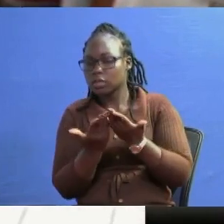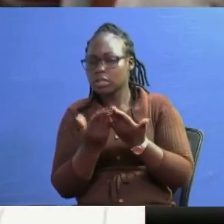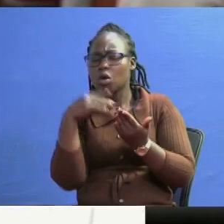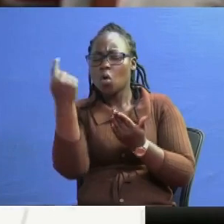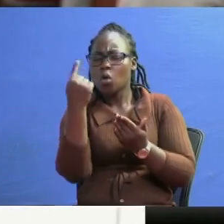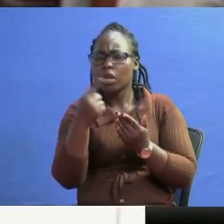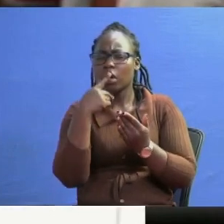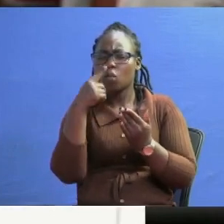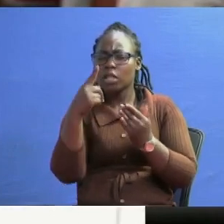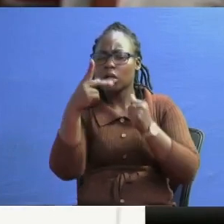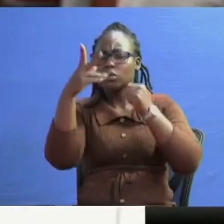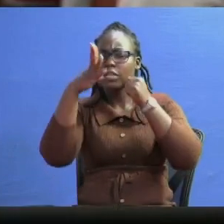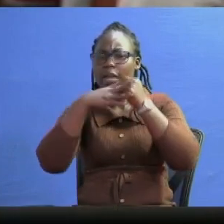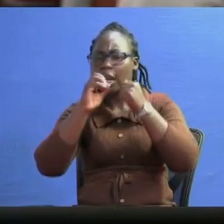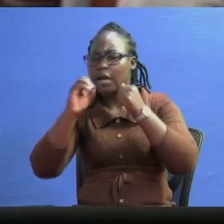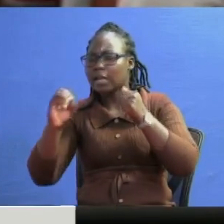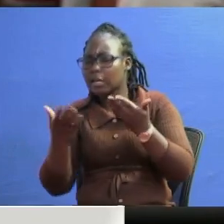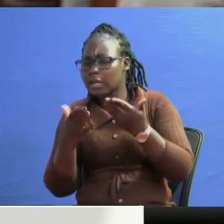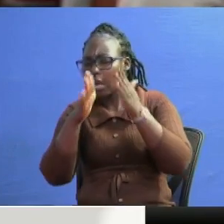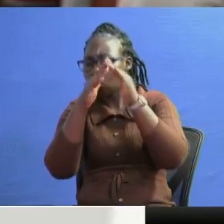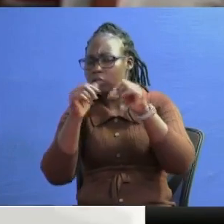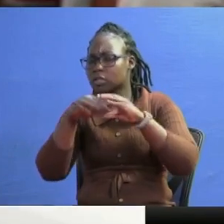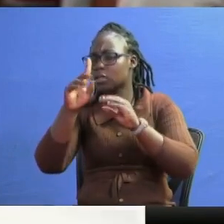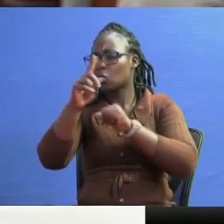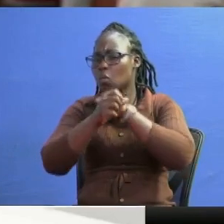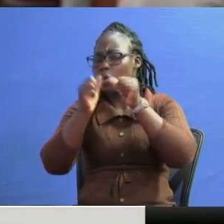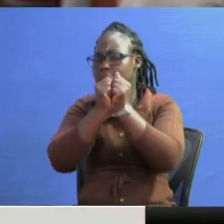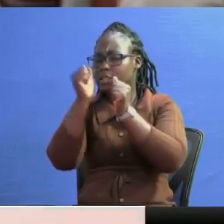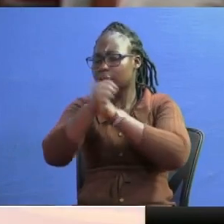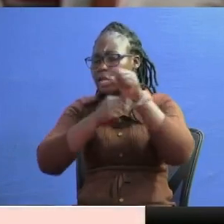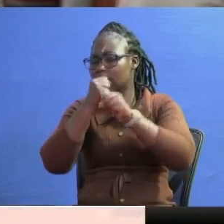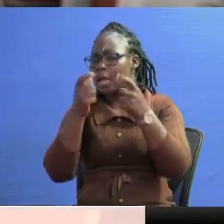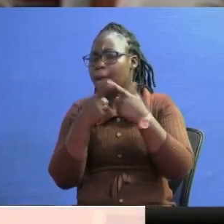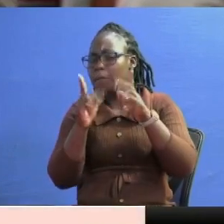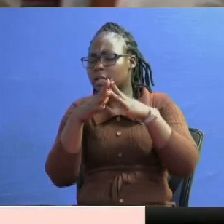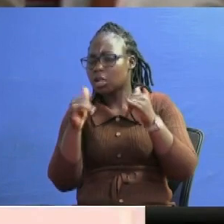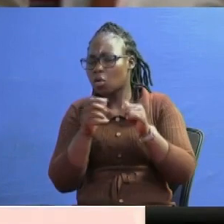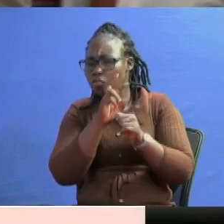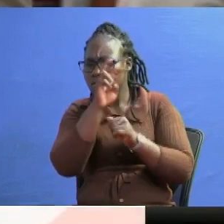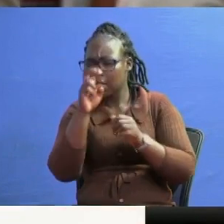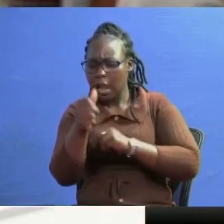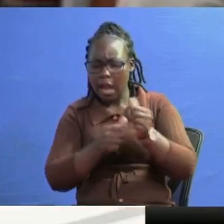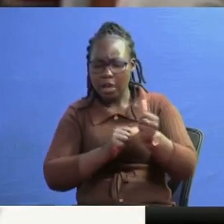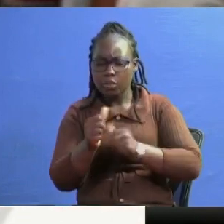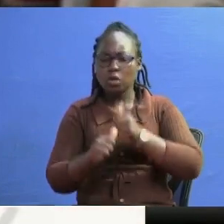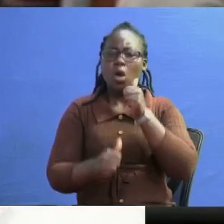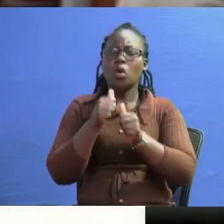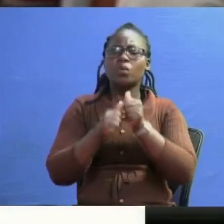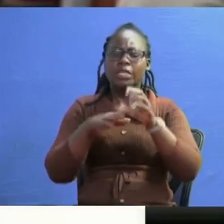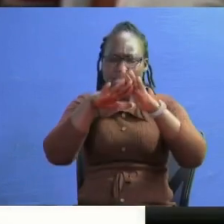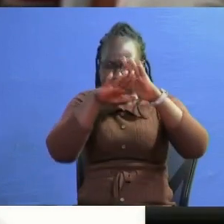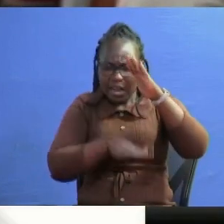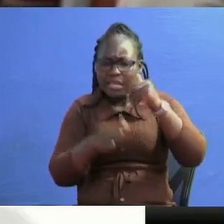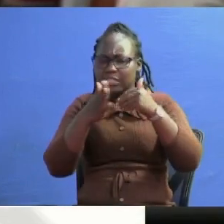Only 1,900 houses in 10 years. But you now see an administration which in less than a